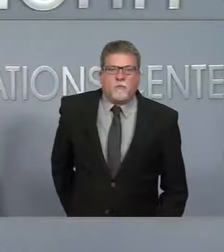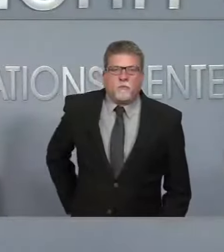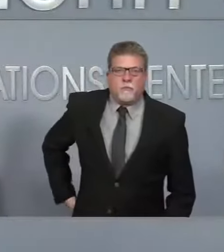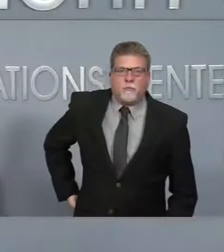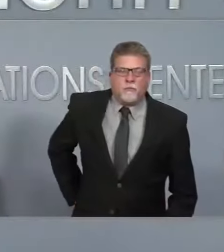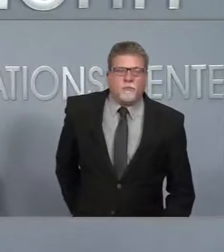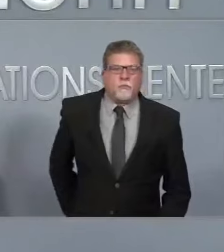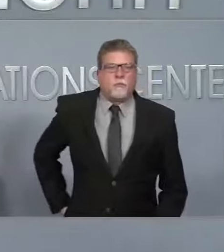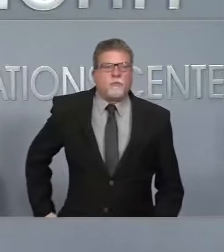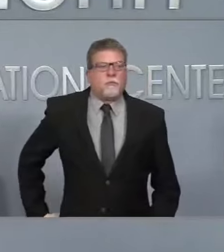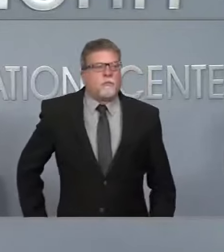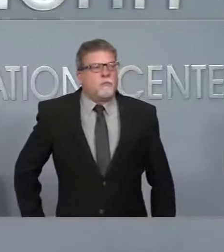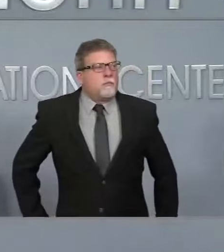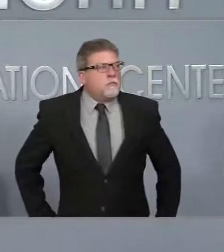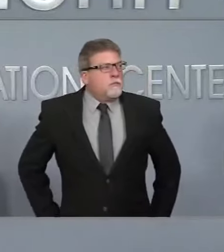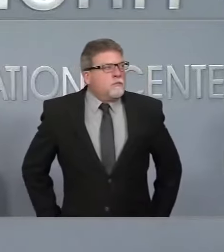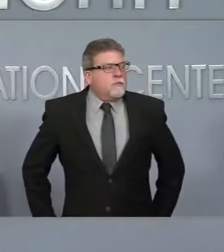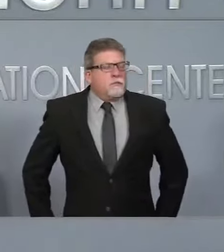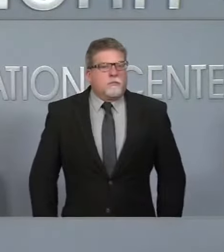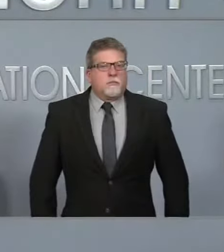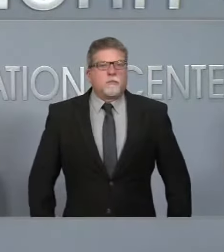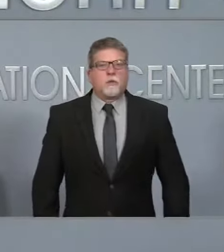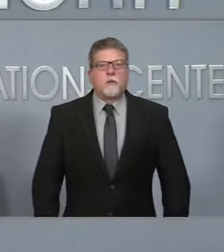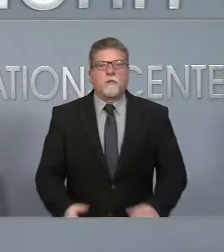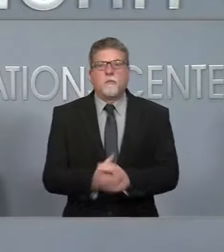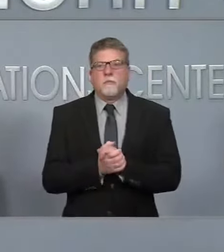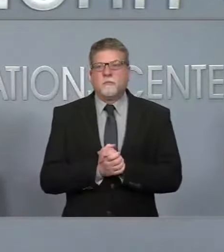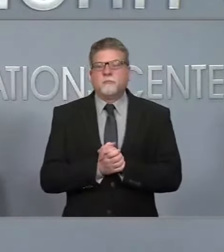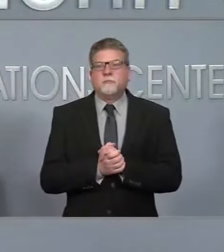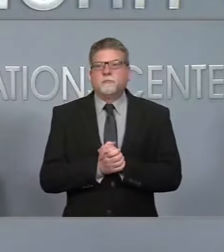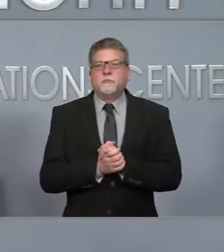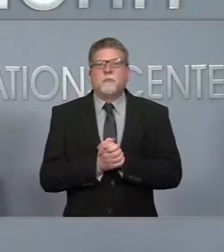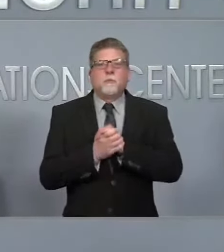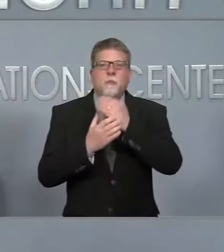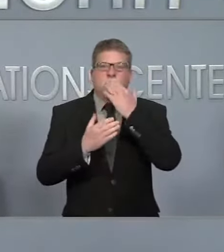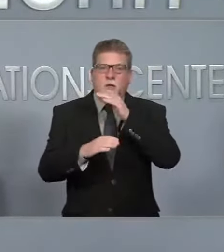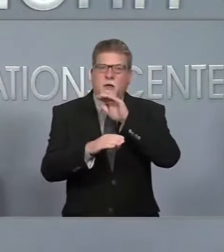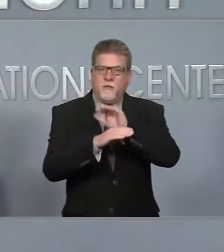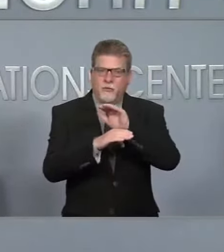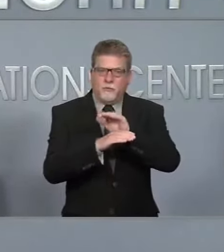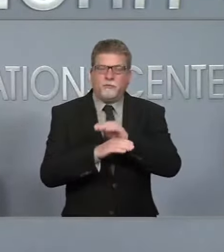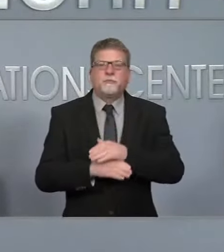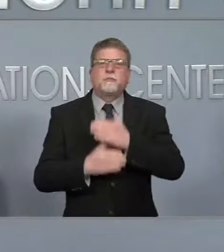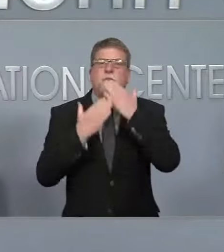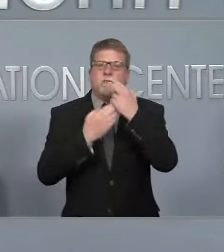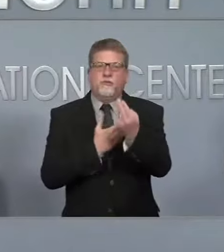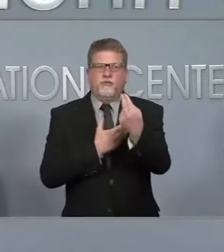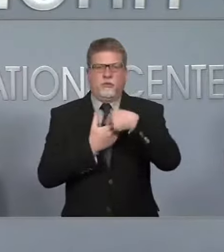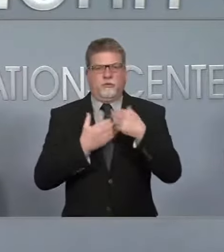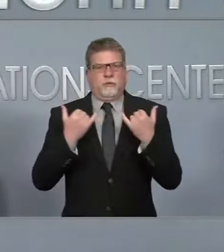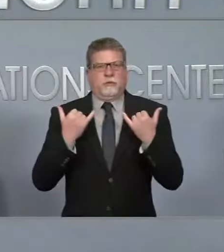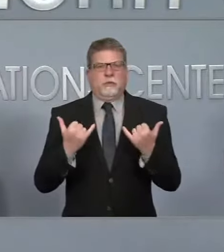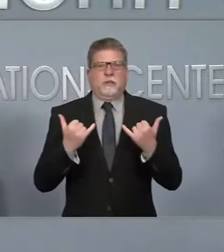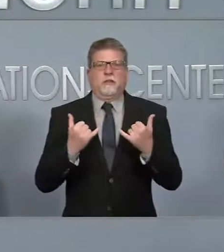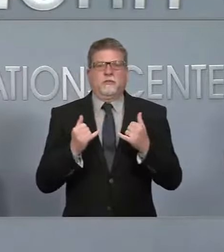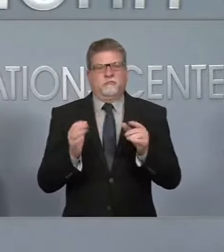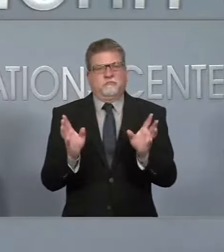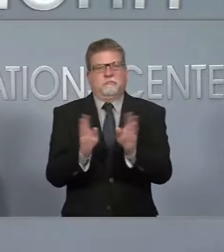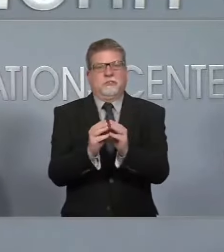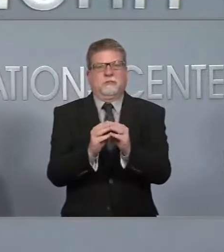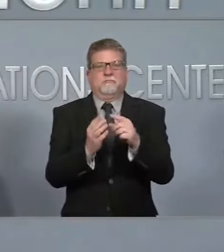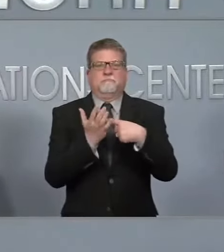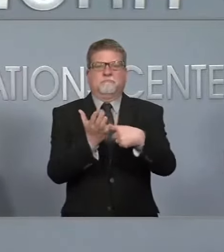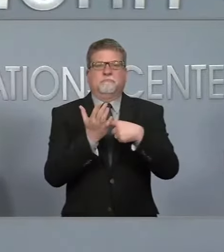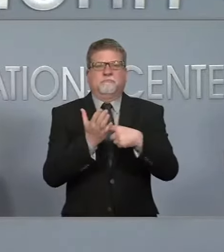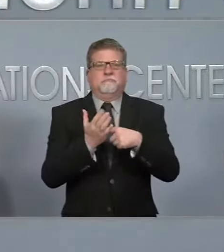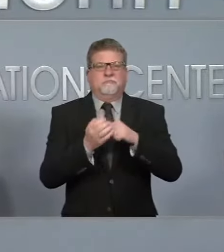Well, good afternoon, everybody, and thank you for joining today's briefing on COVID-19 in North Carolina. Throughout this pandemic,